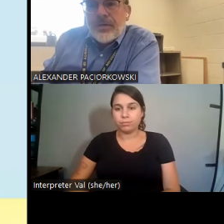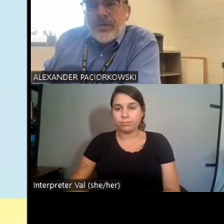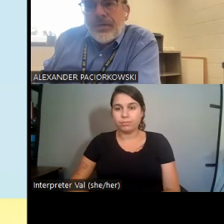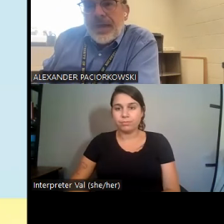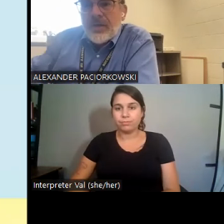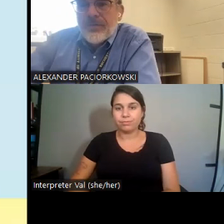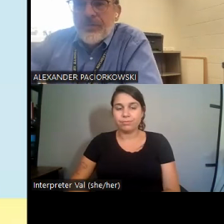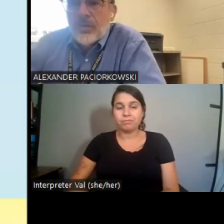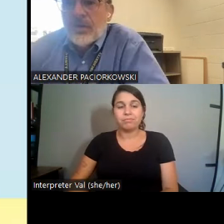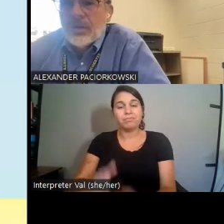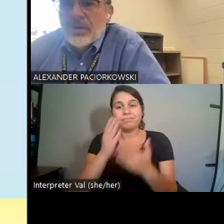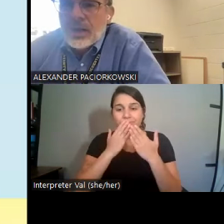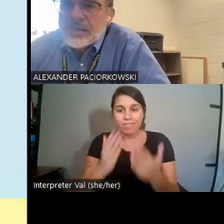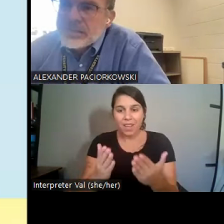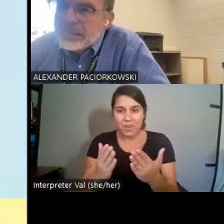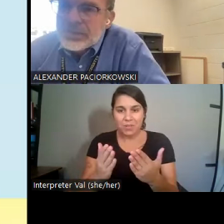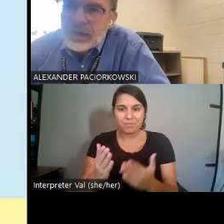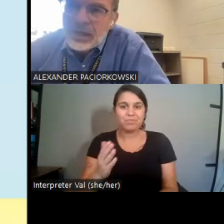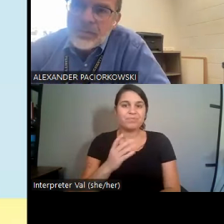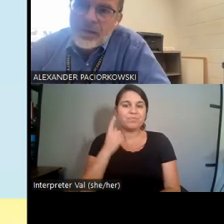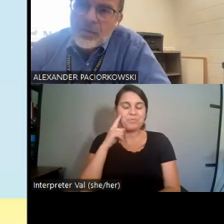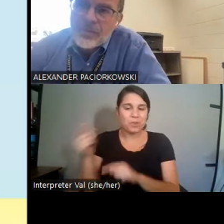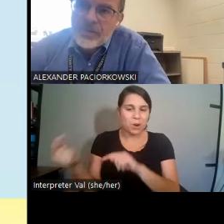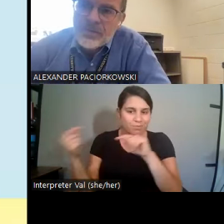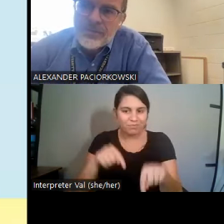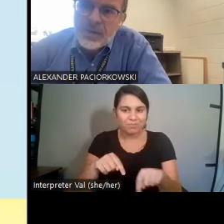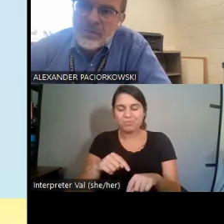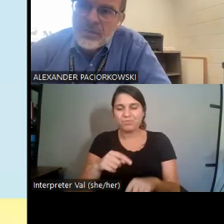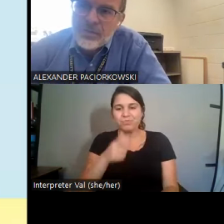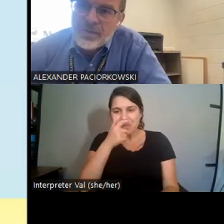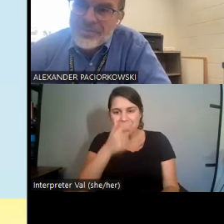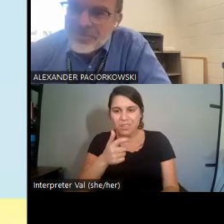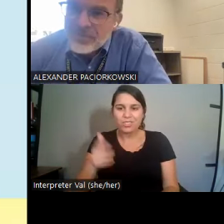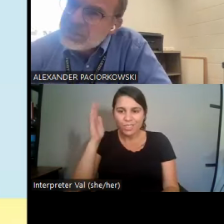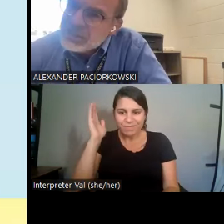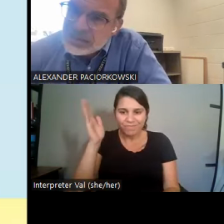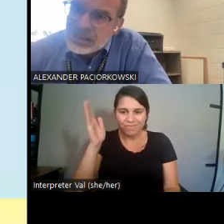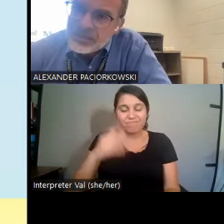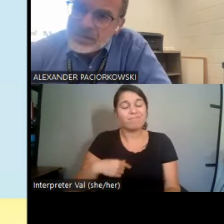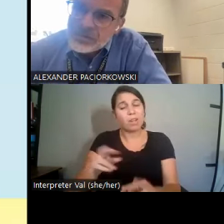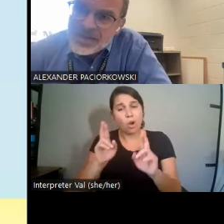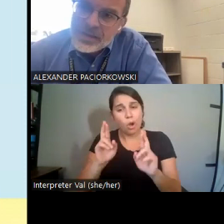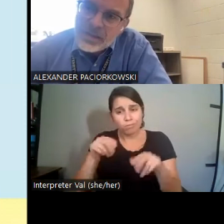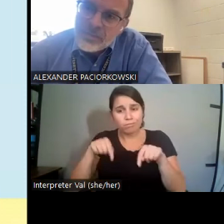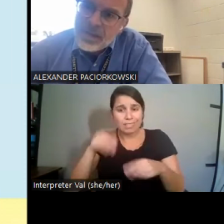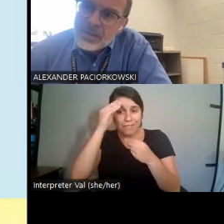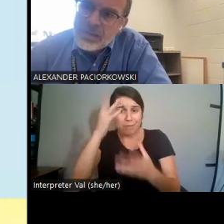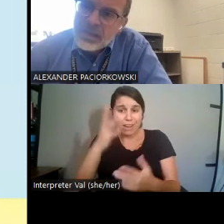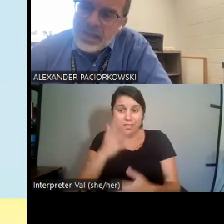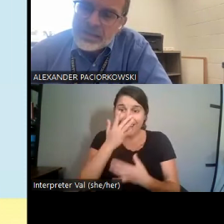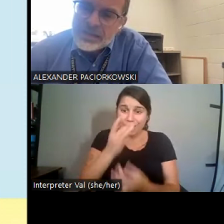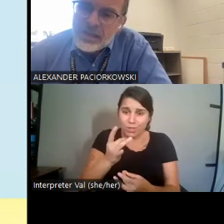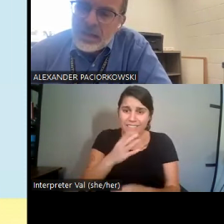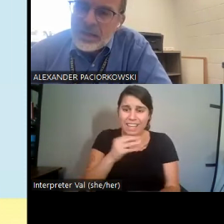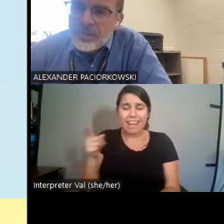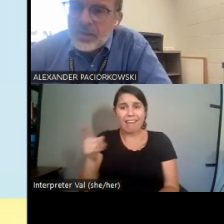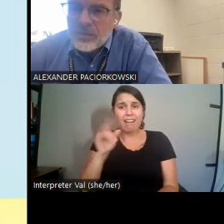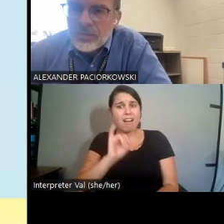I wanted to thank you for your kind attention. I hope that you found this information interesting and compelling,